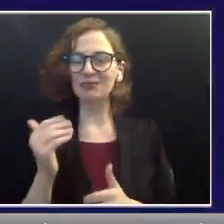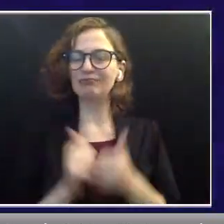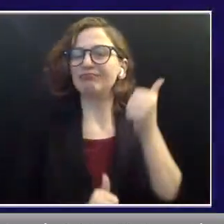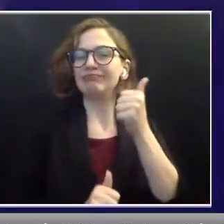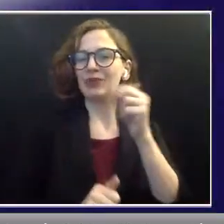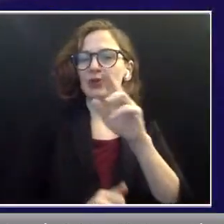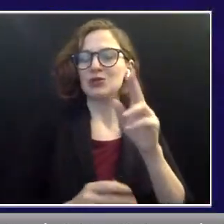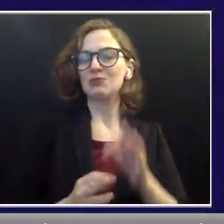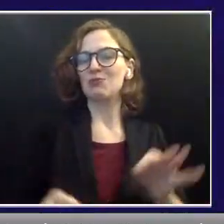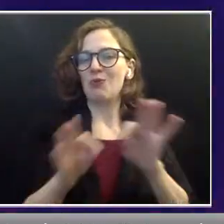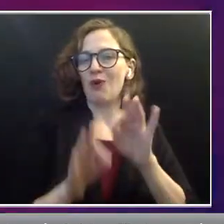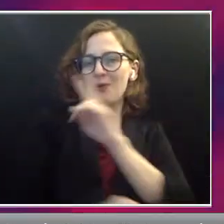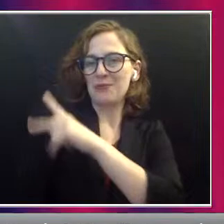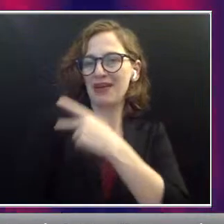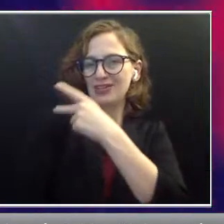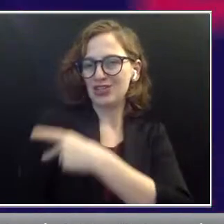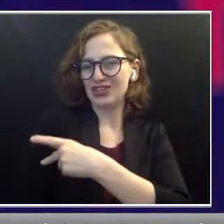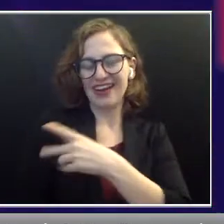Things Heart.